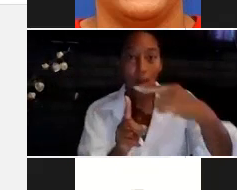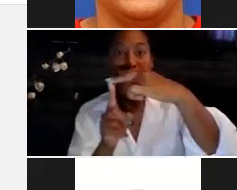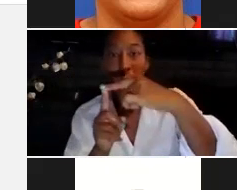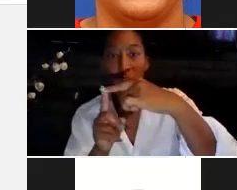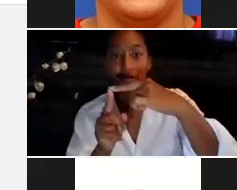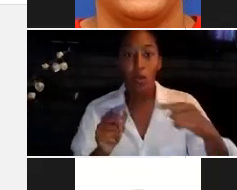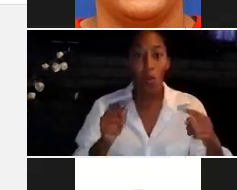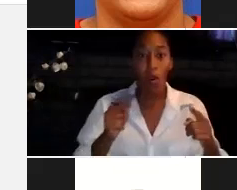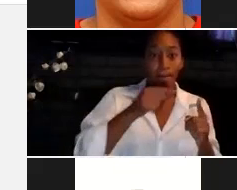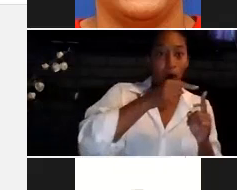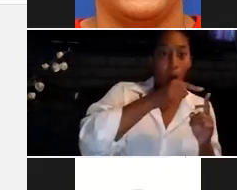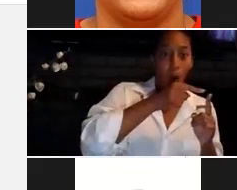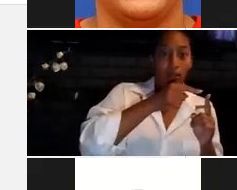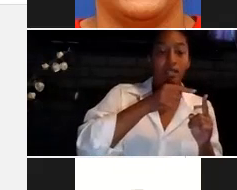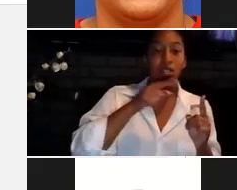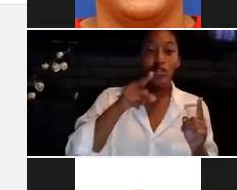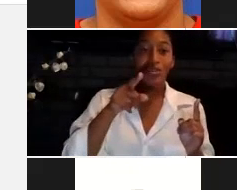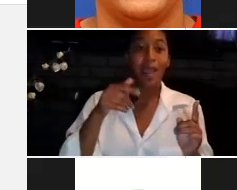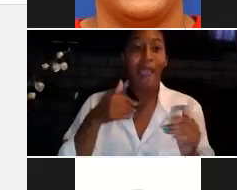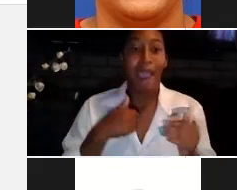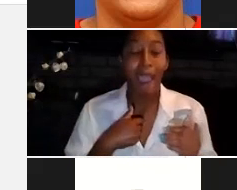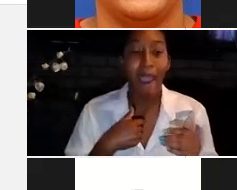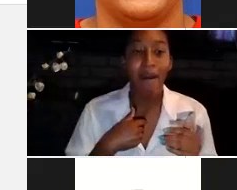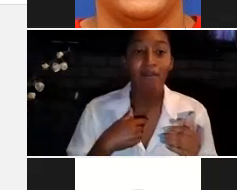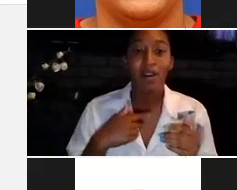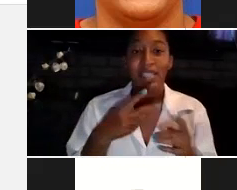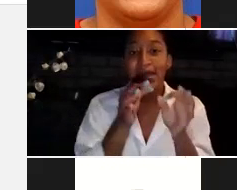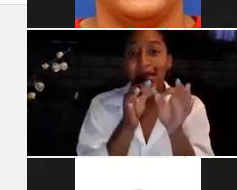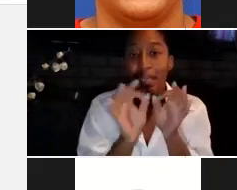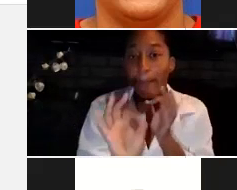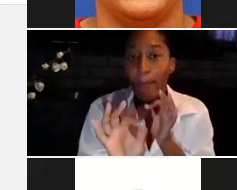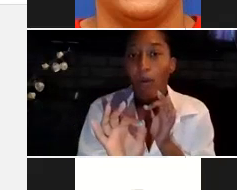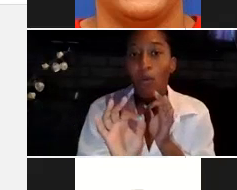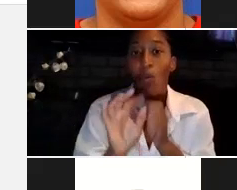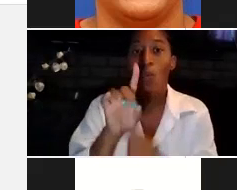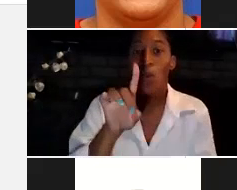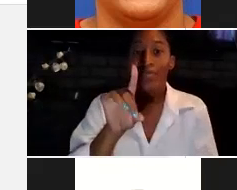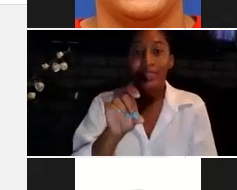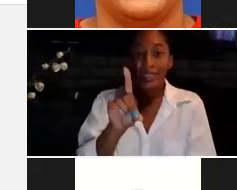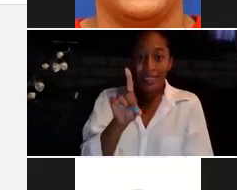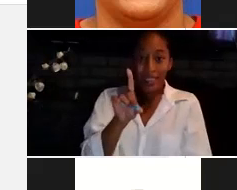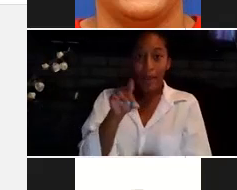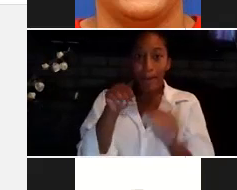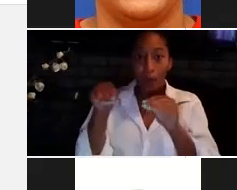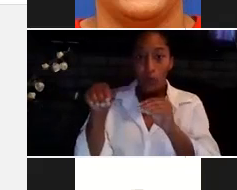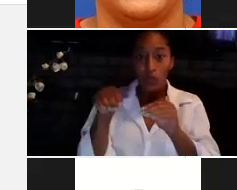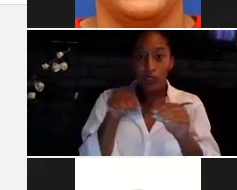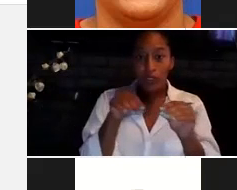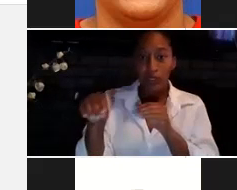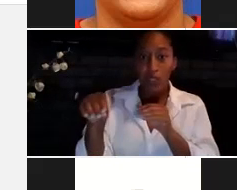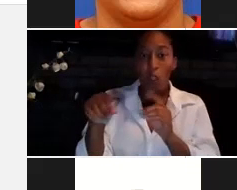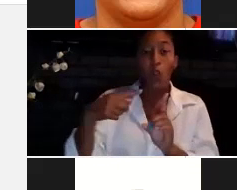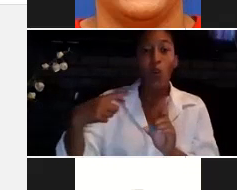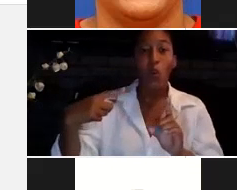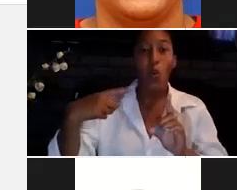way to represent a vector, using the coordinate system for 1D motion is a simple